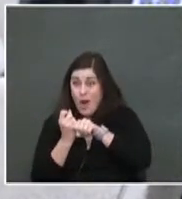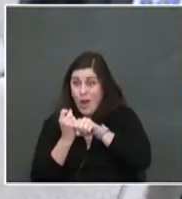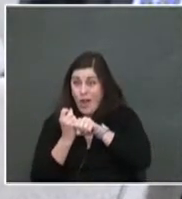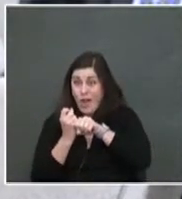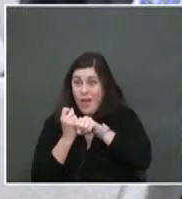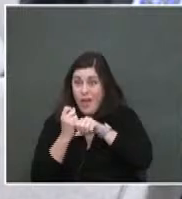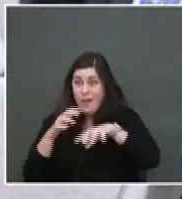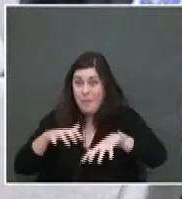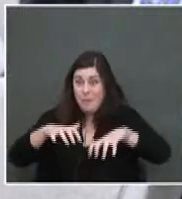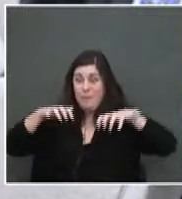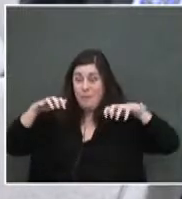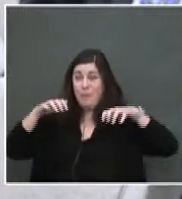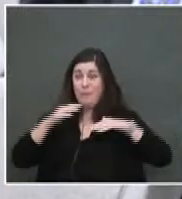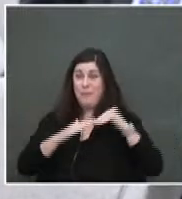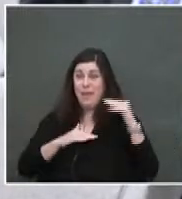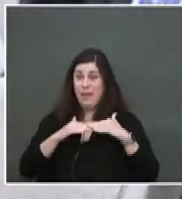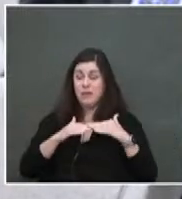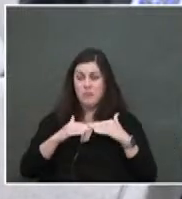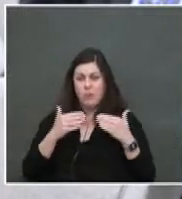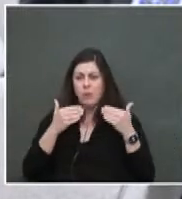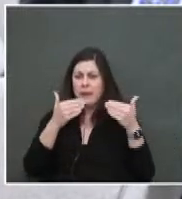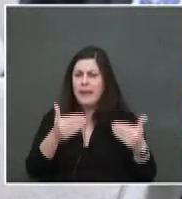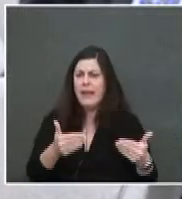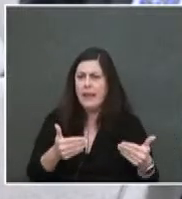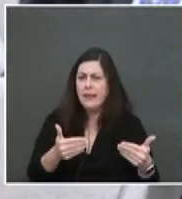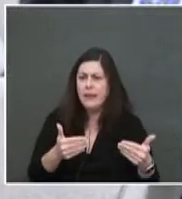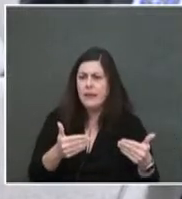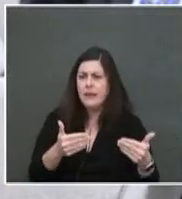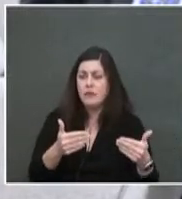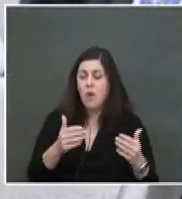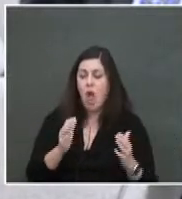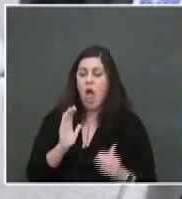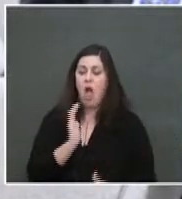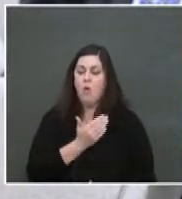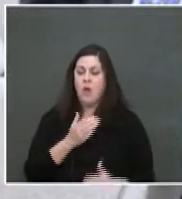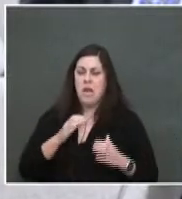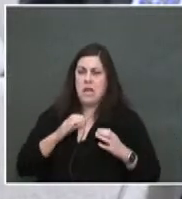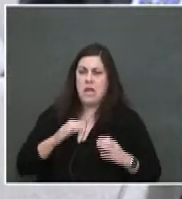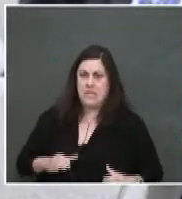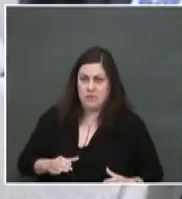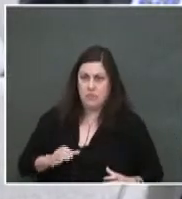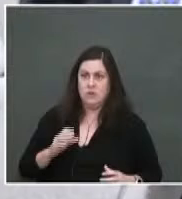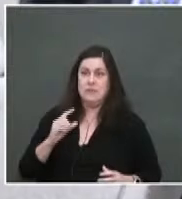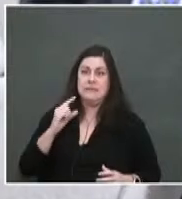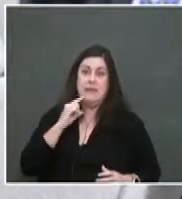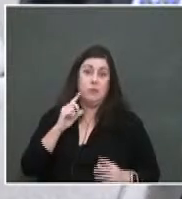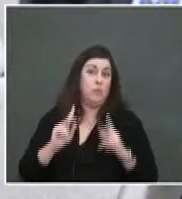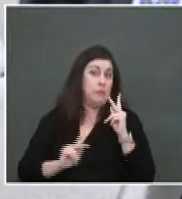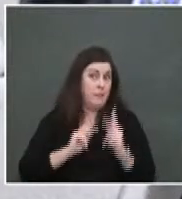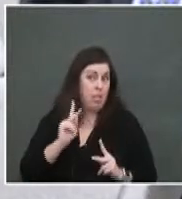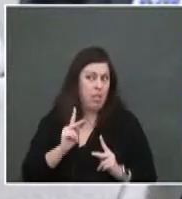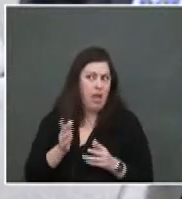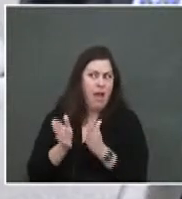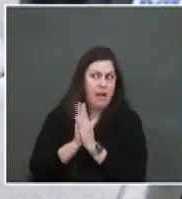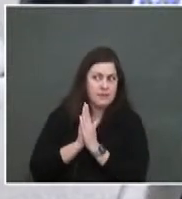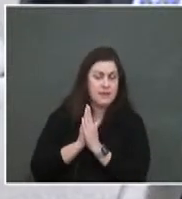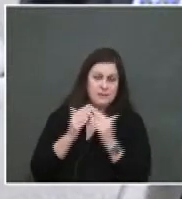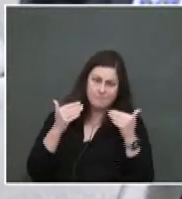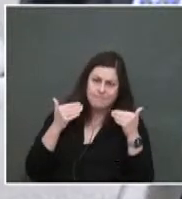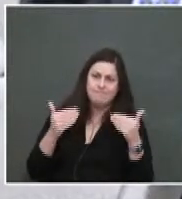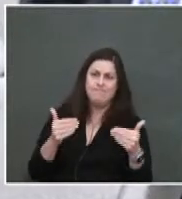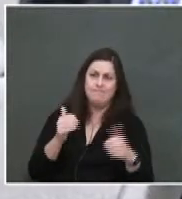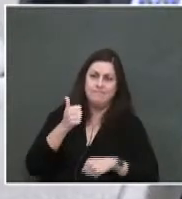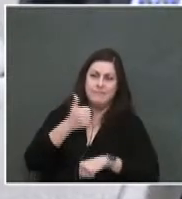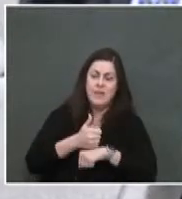have, I think we got an obligation to listen to the people who are customers, right? Who are asking us to do something. This is